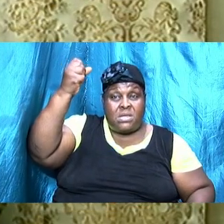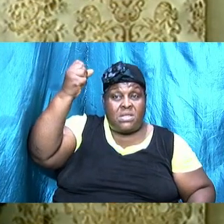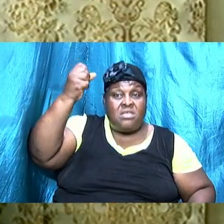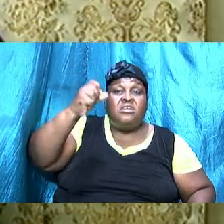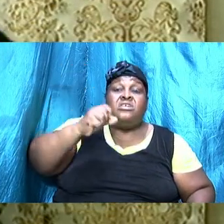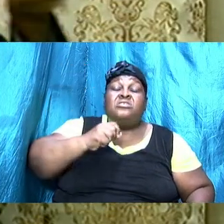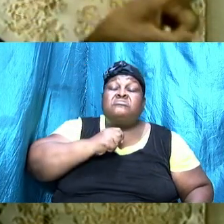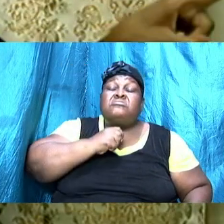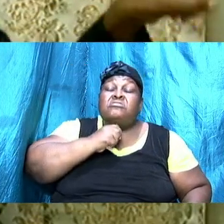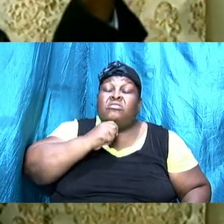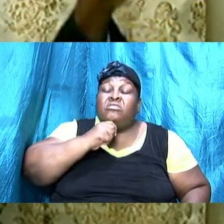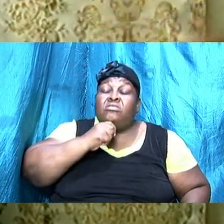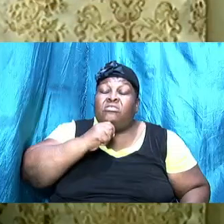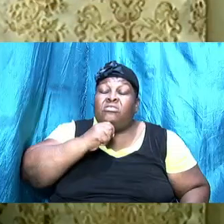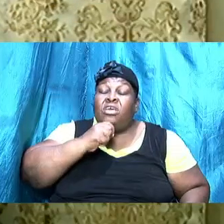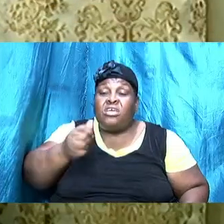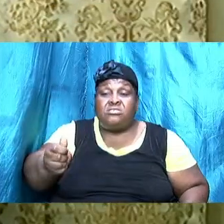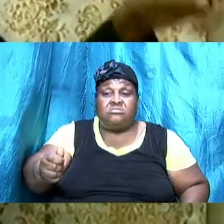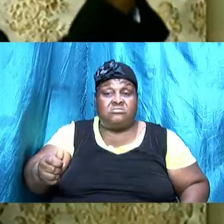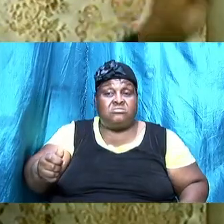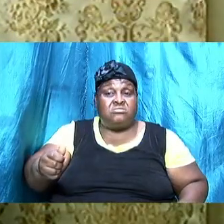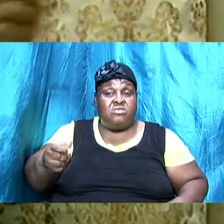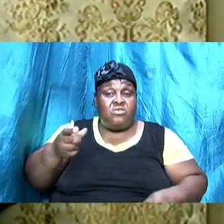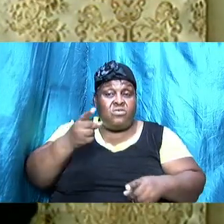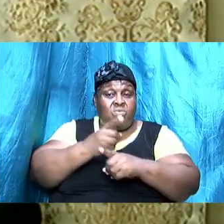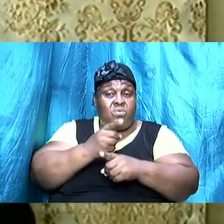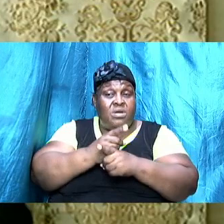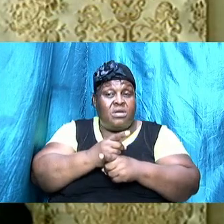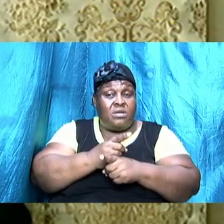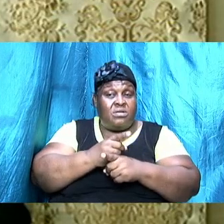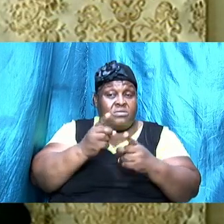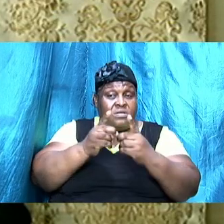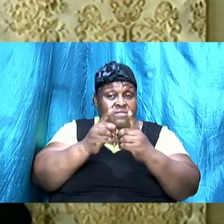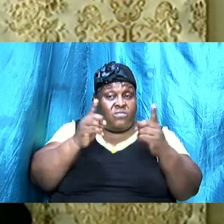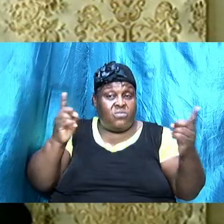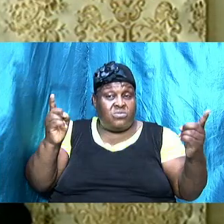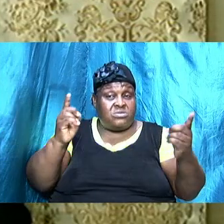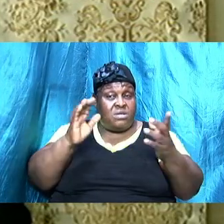grounds for them to separate, to get divorced, and then married again.